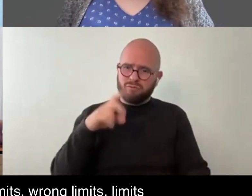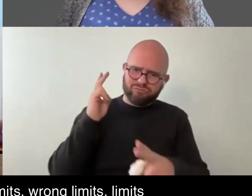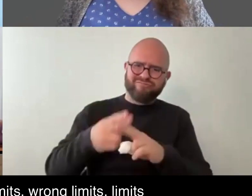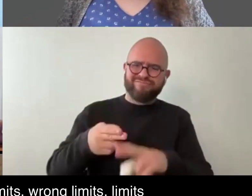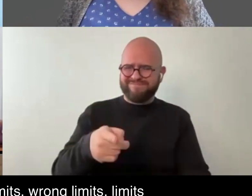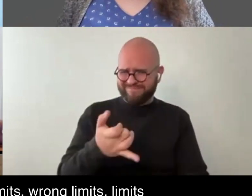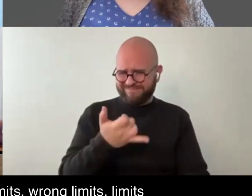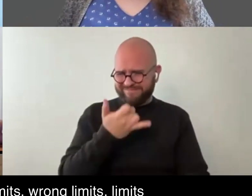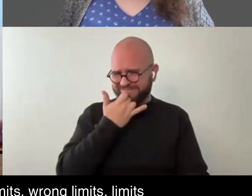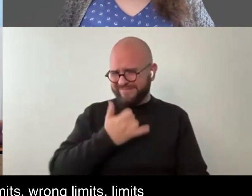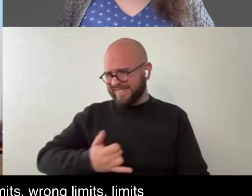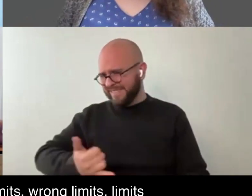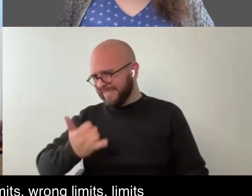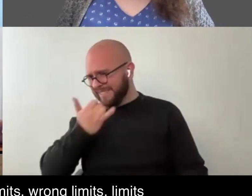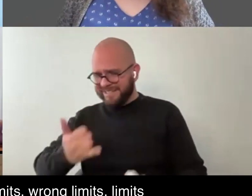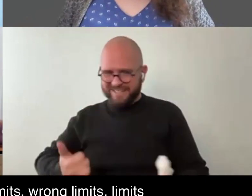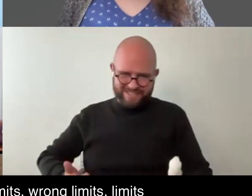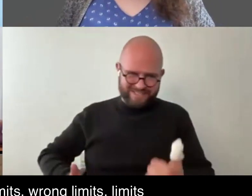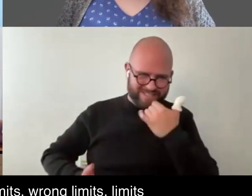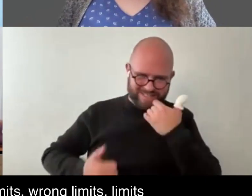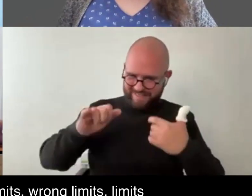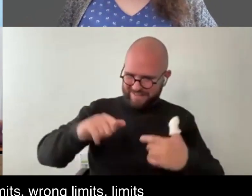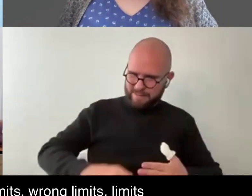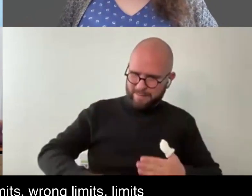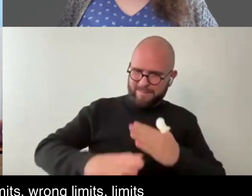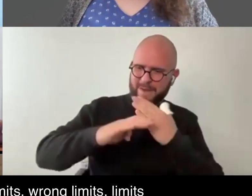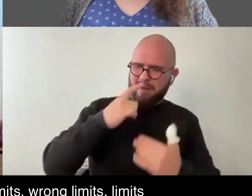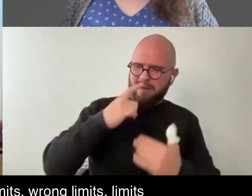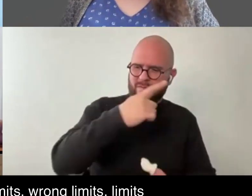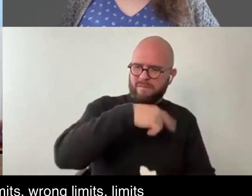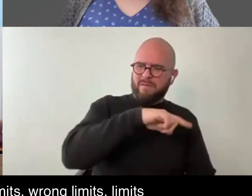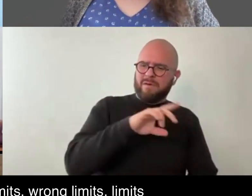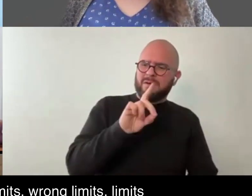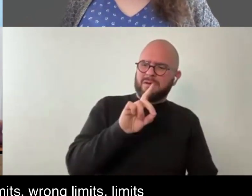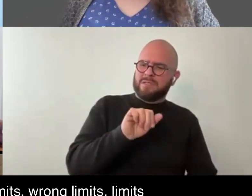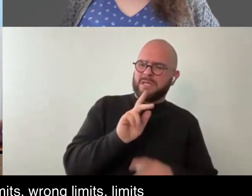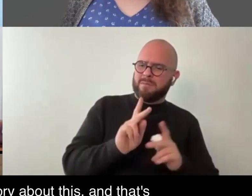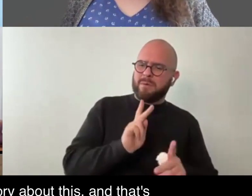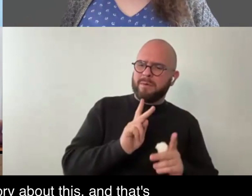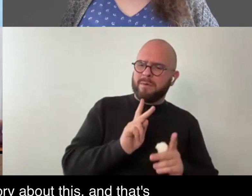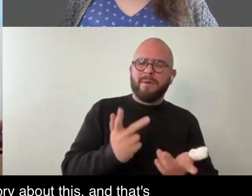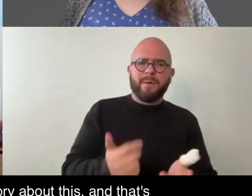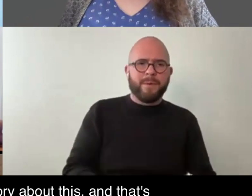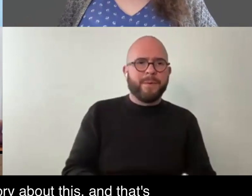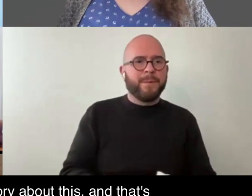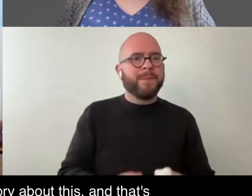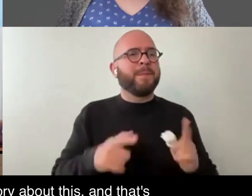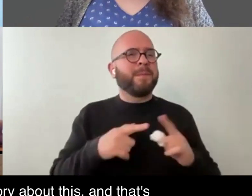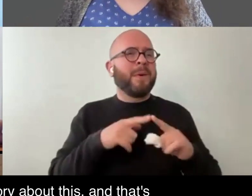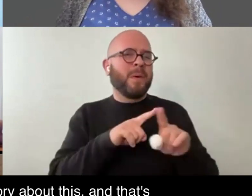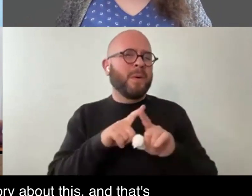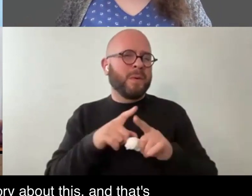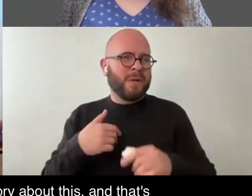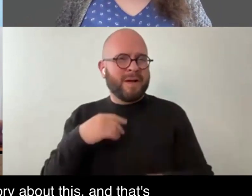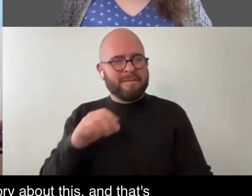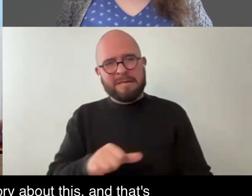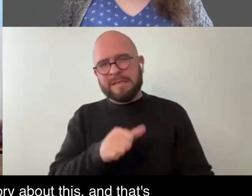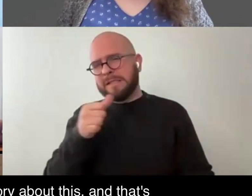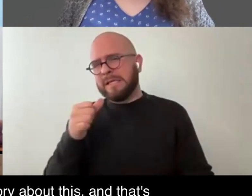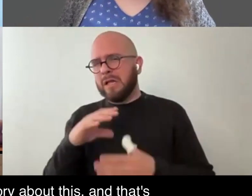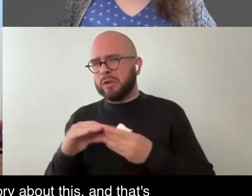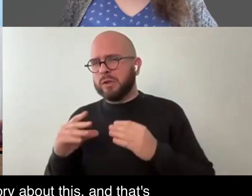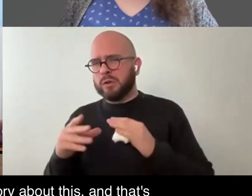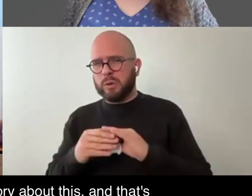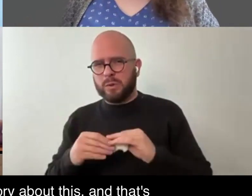put barriers in front of disabled folks. But there's also another story about